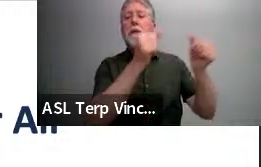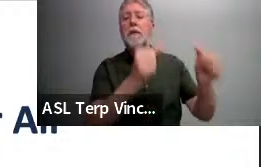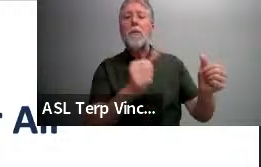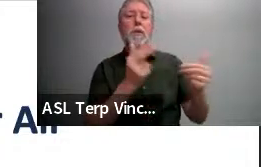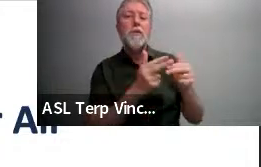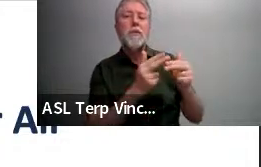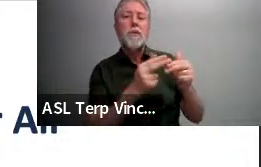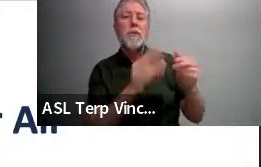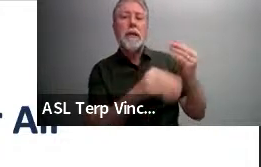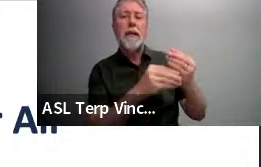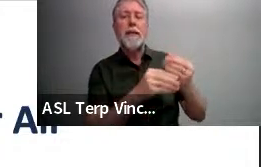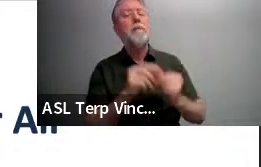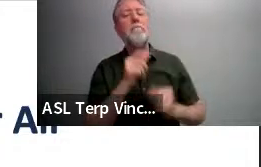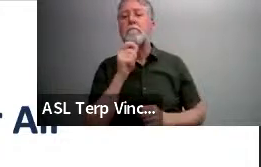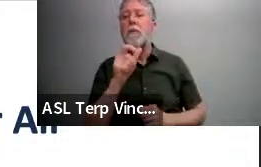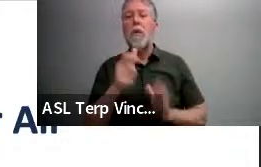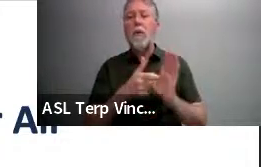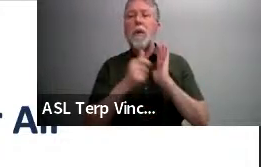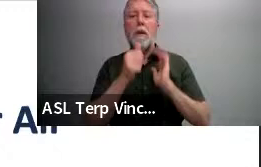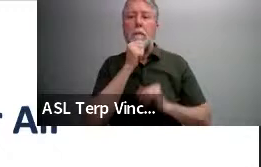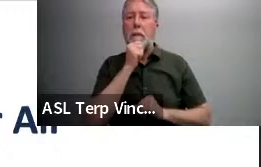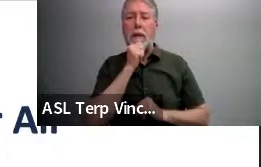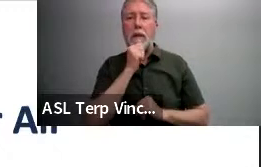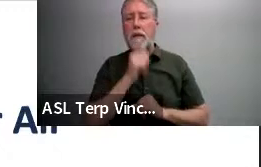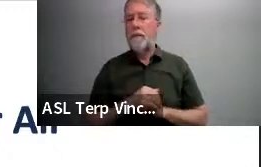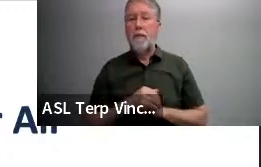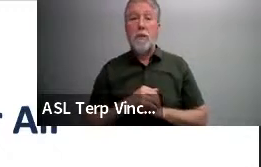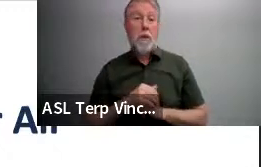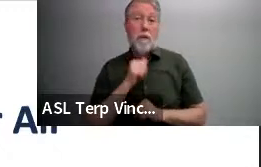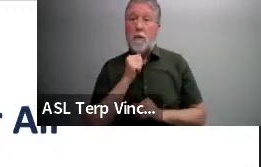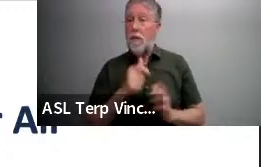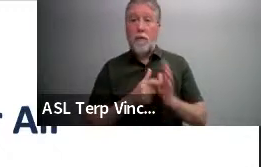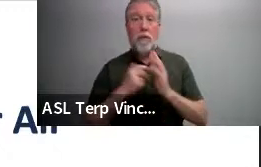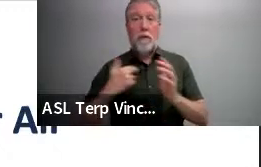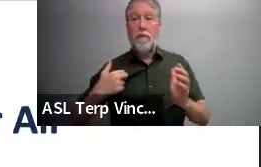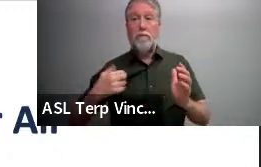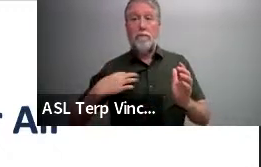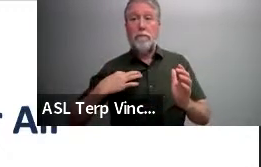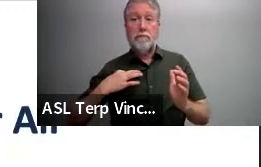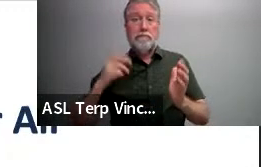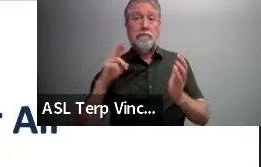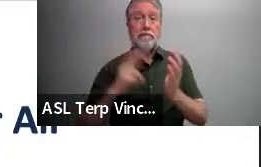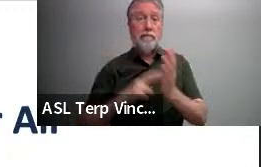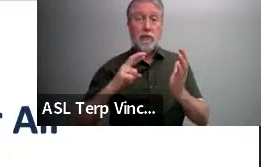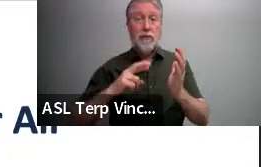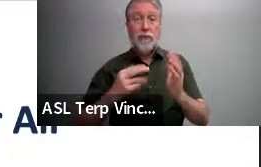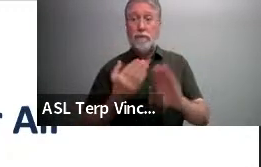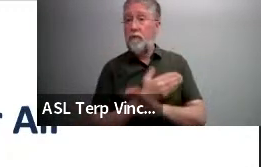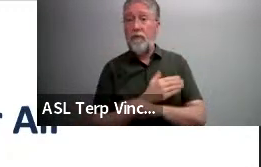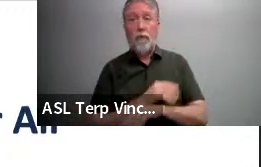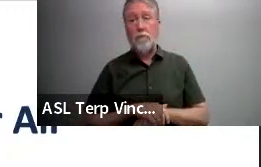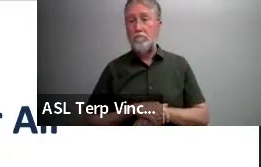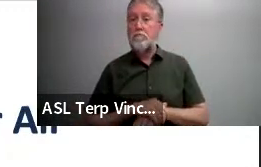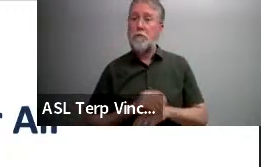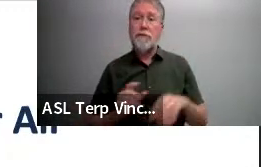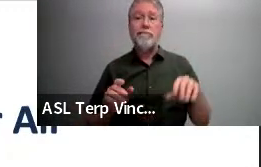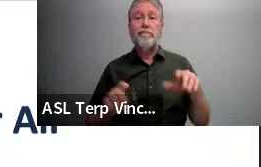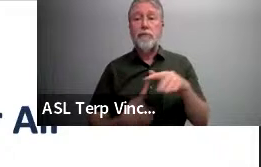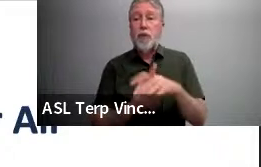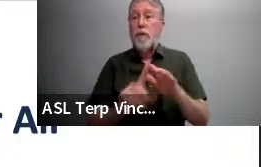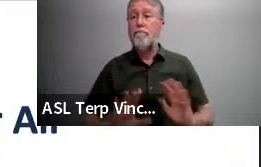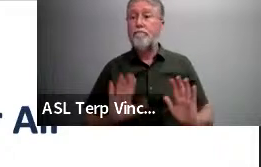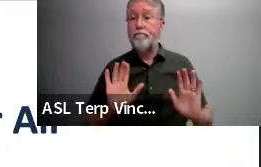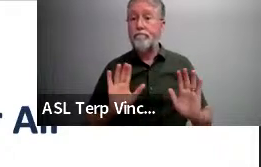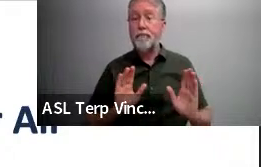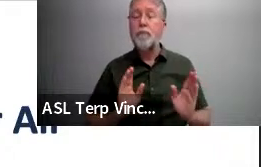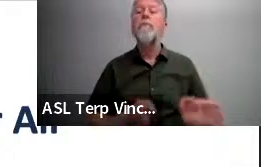No passcode will be required, and no registration is required to participate. The next event